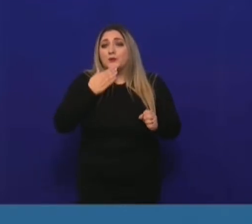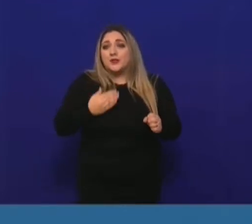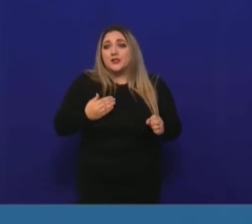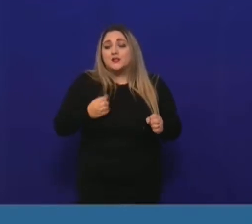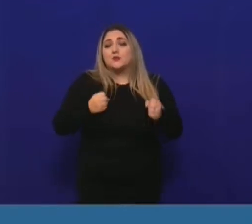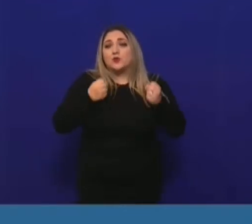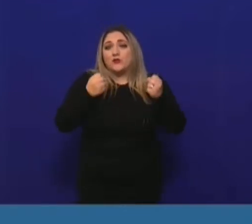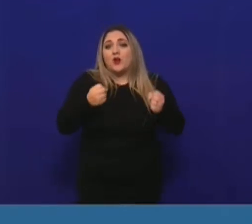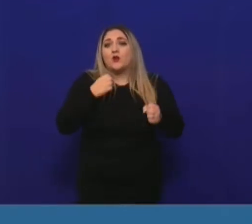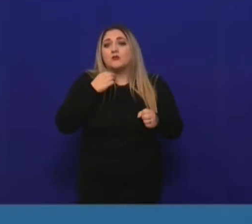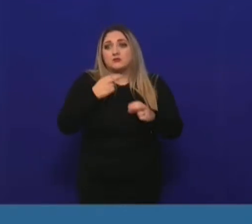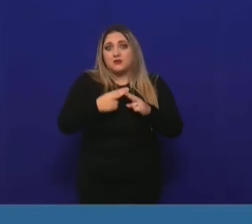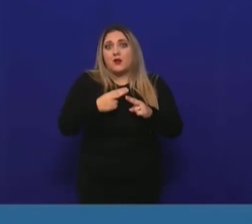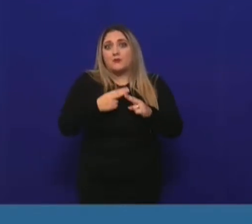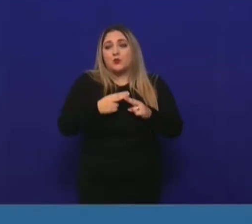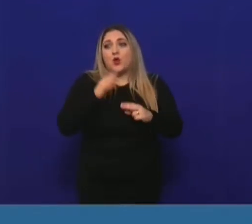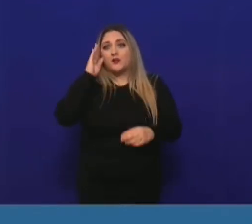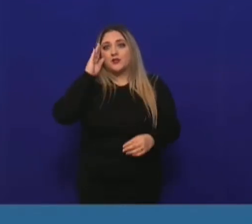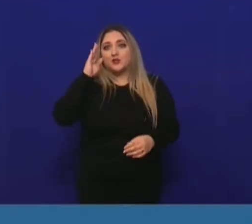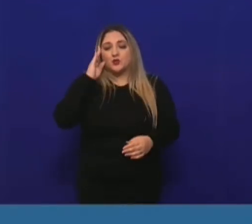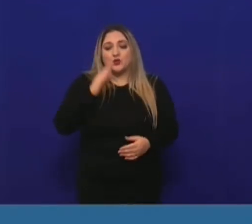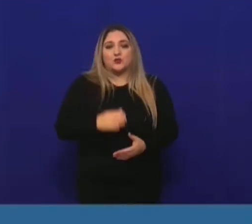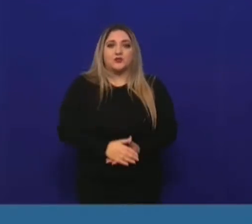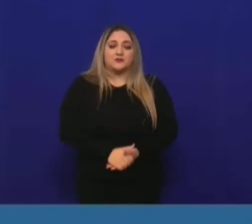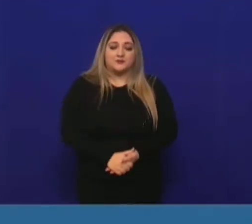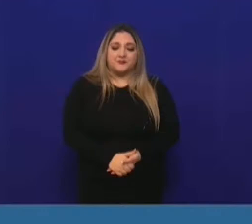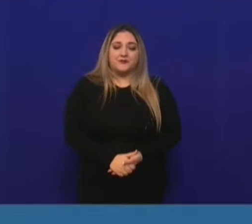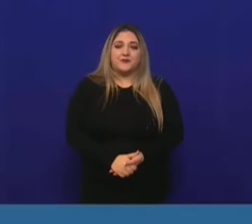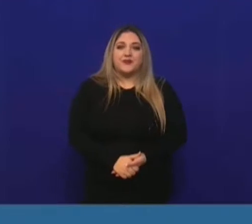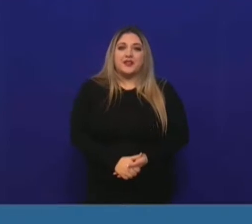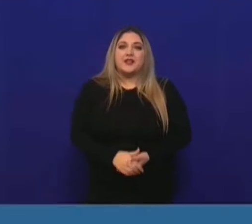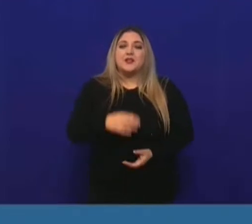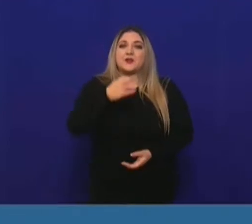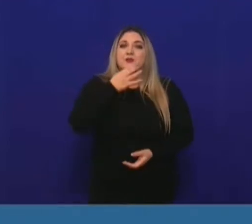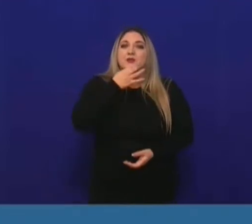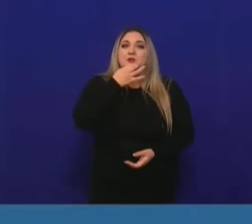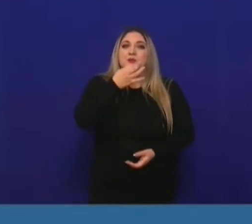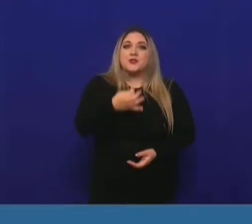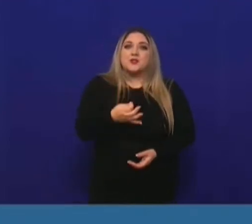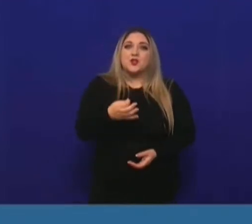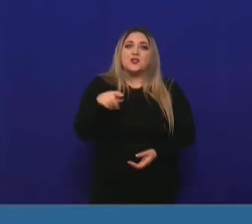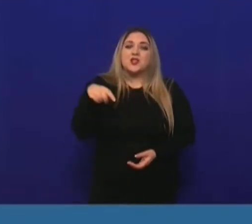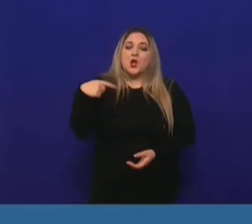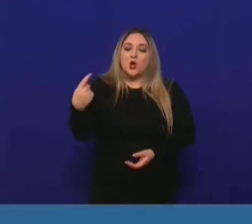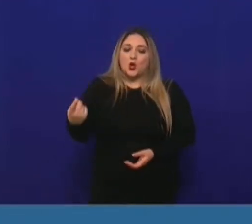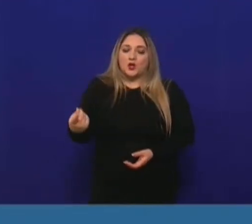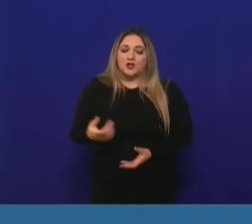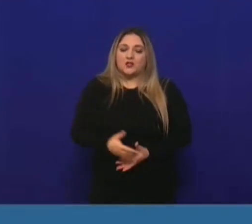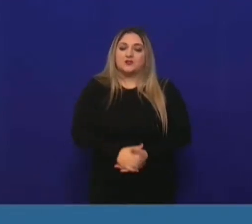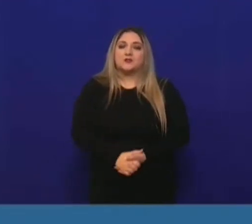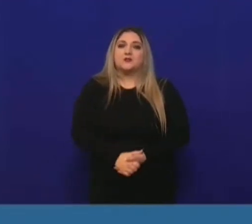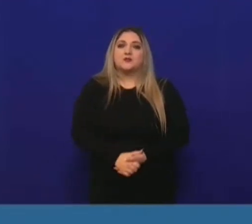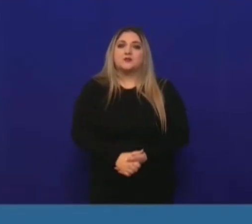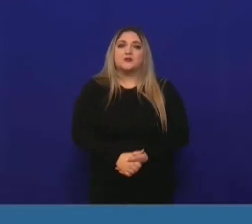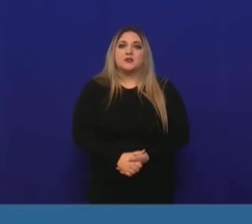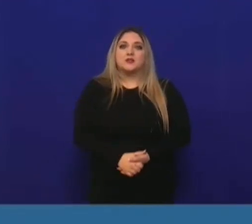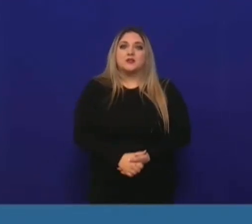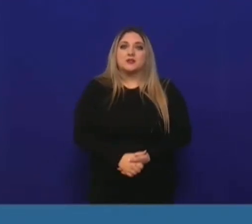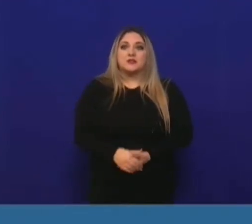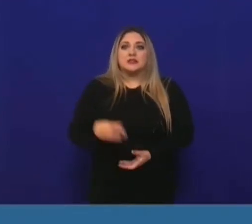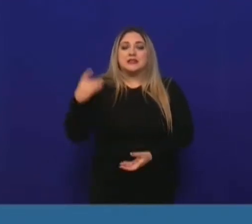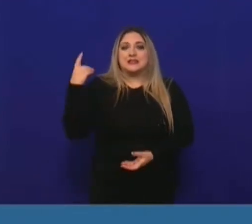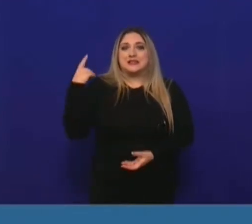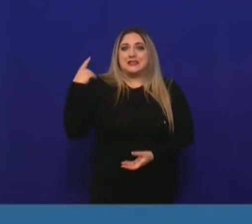riskju. Grazzi. Salem l-Professor Gawci, Maria Frankananza minn television. Direttriċi tal-dinja